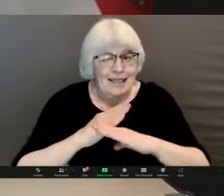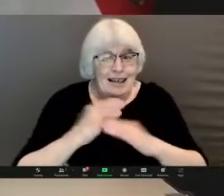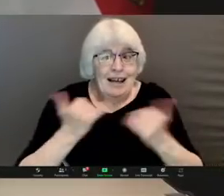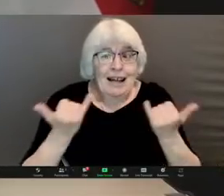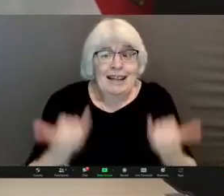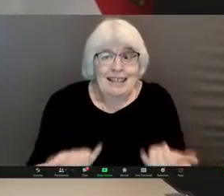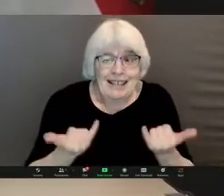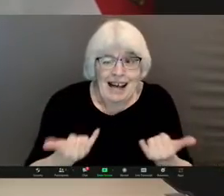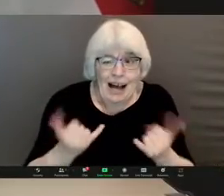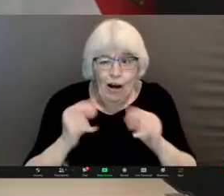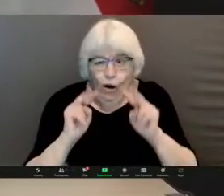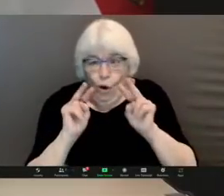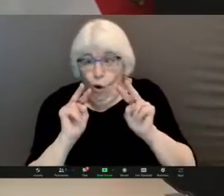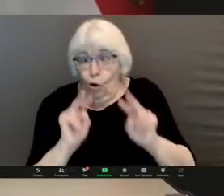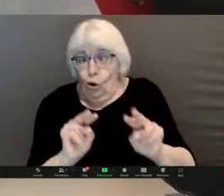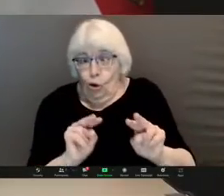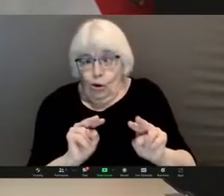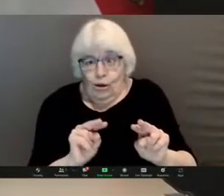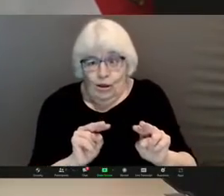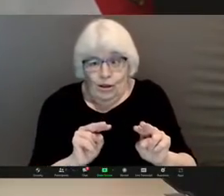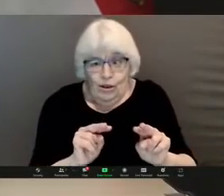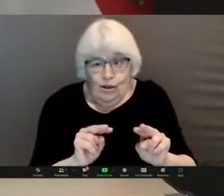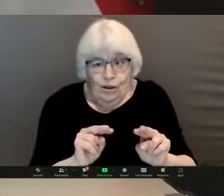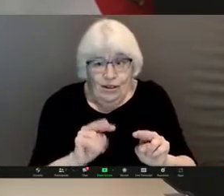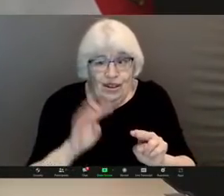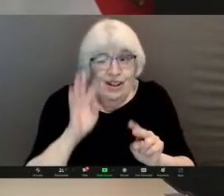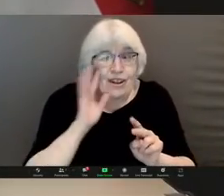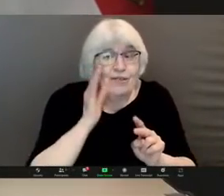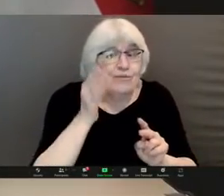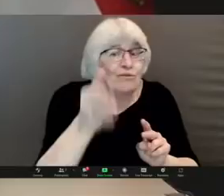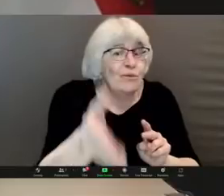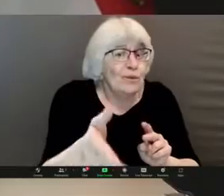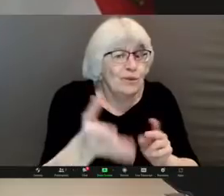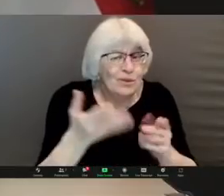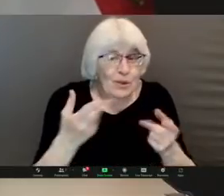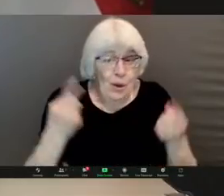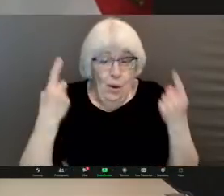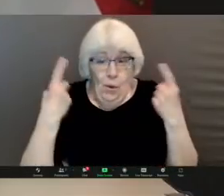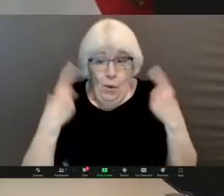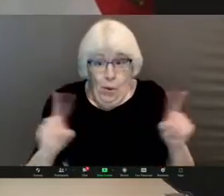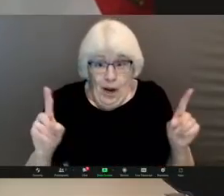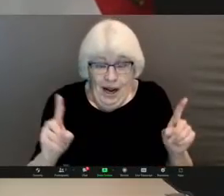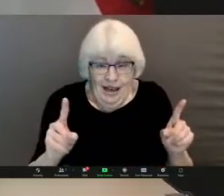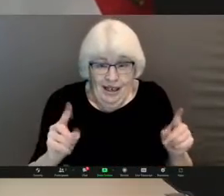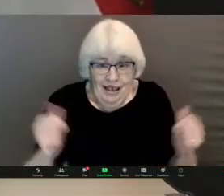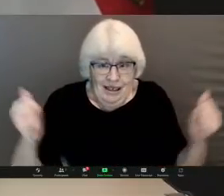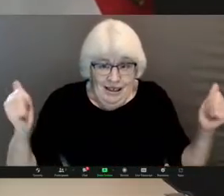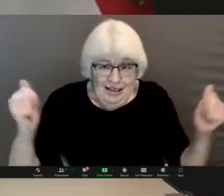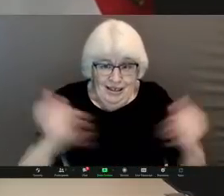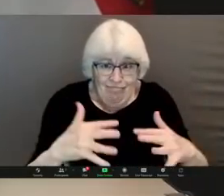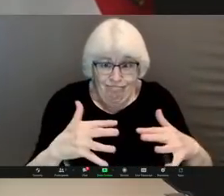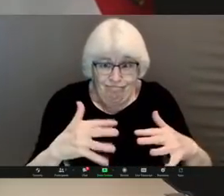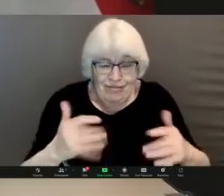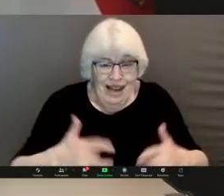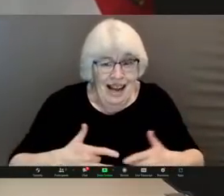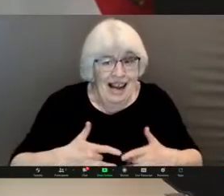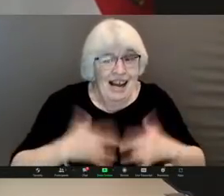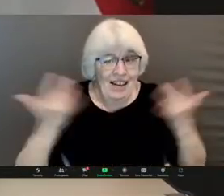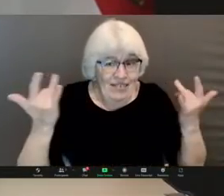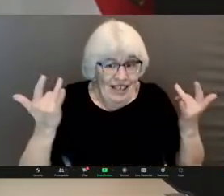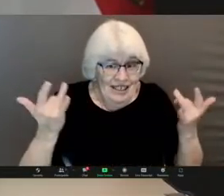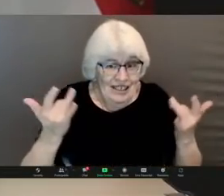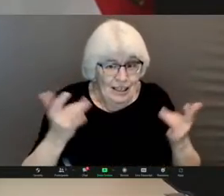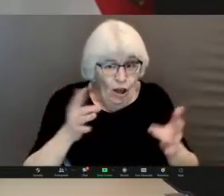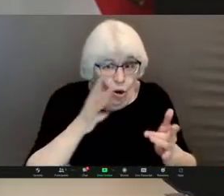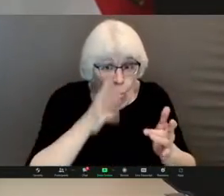to max capacity or close to max capacity for the foreseeable future. I believe venues are